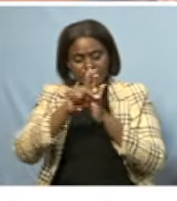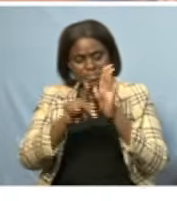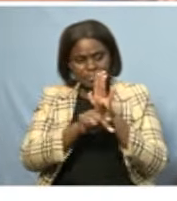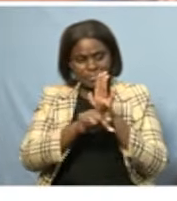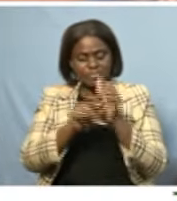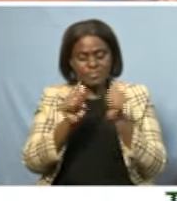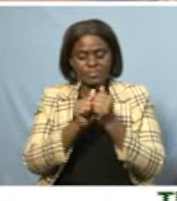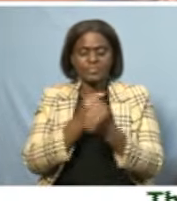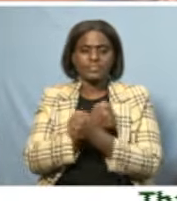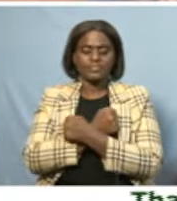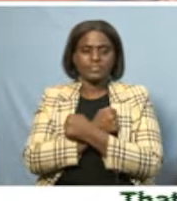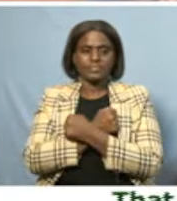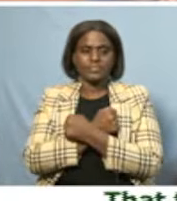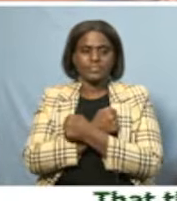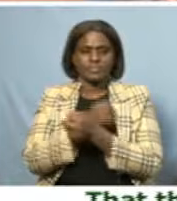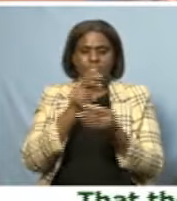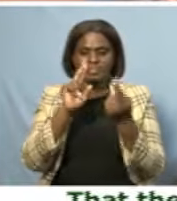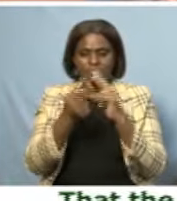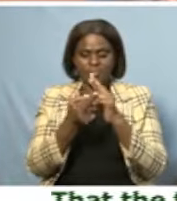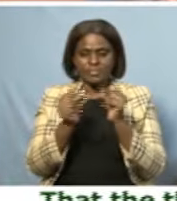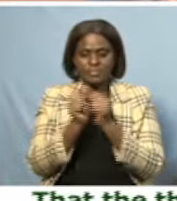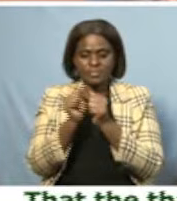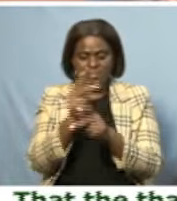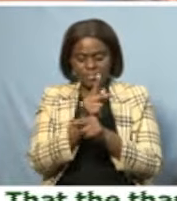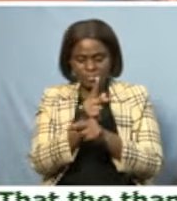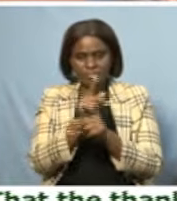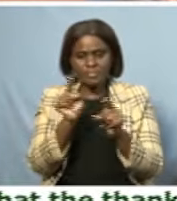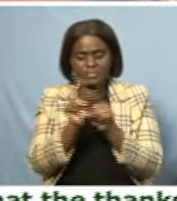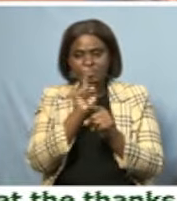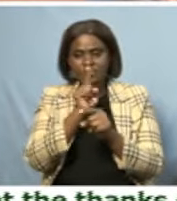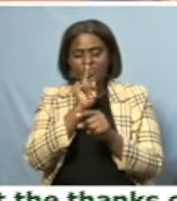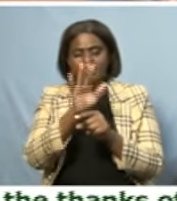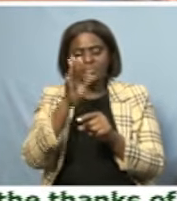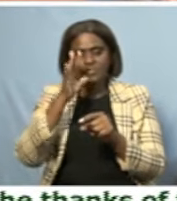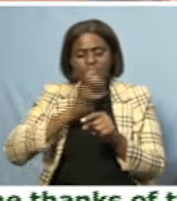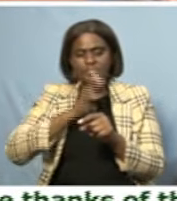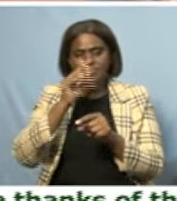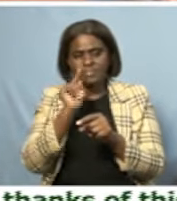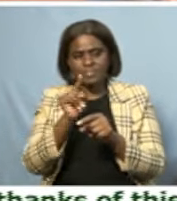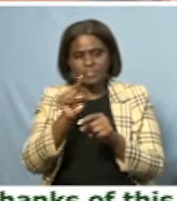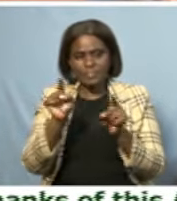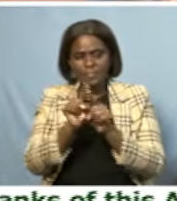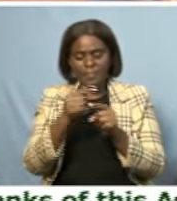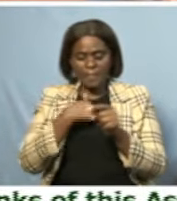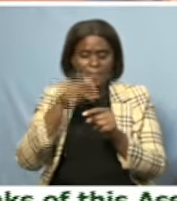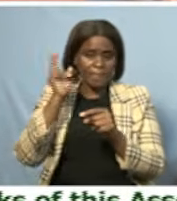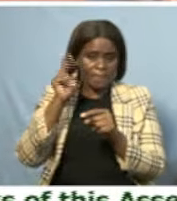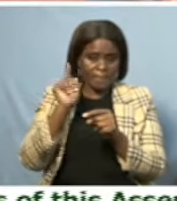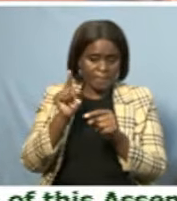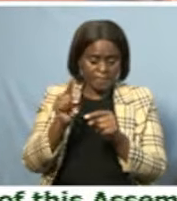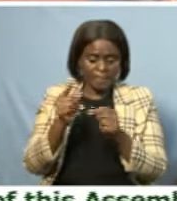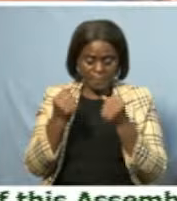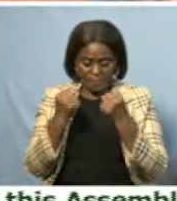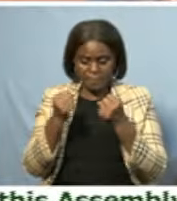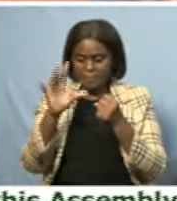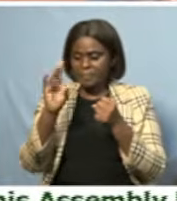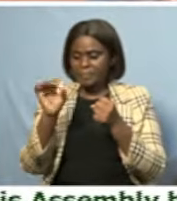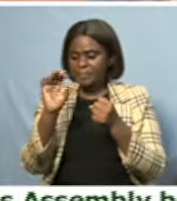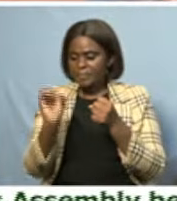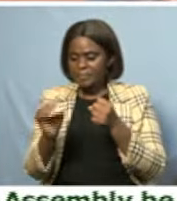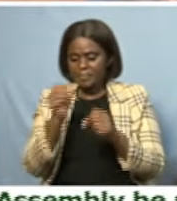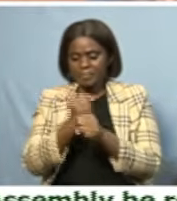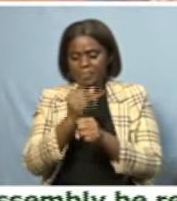with compassion, reform with care. Indeed, Madam Speaker, the historic 70%